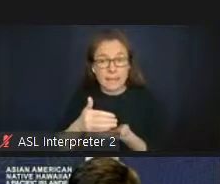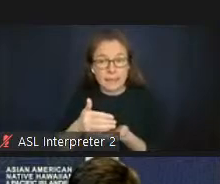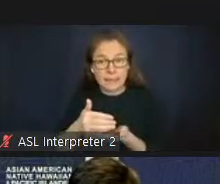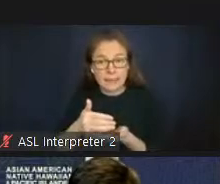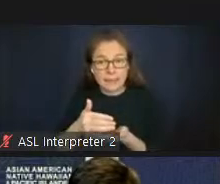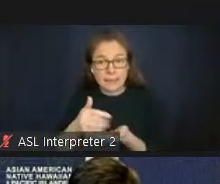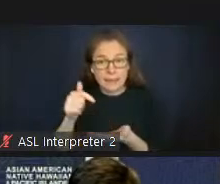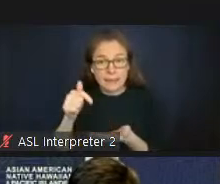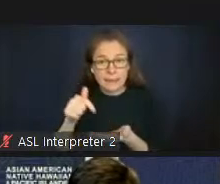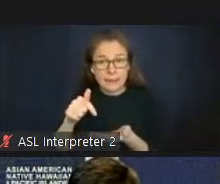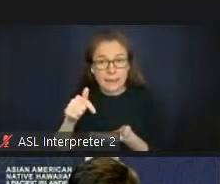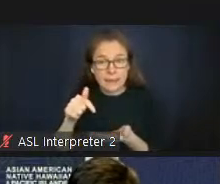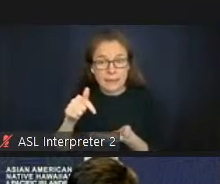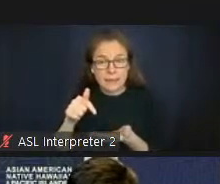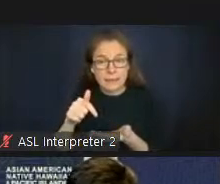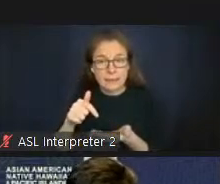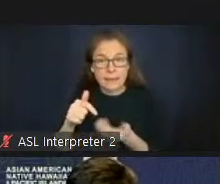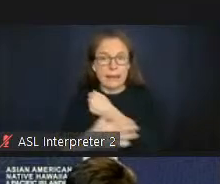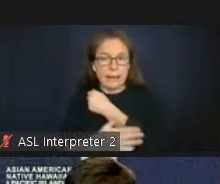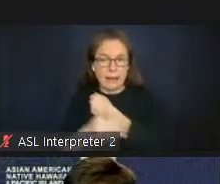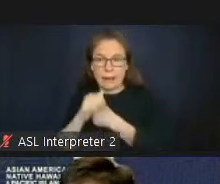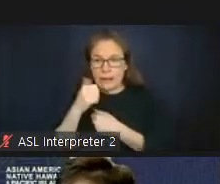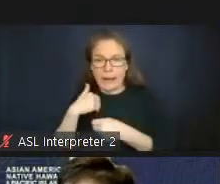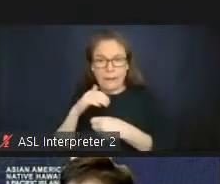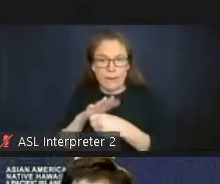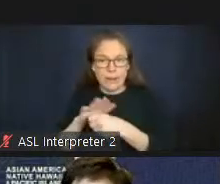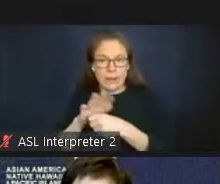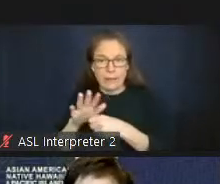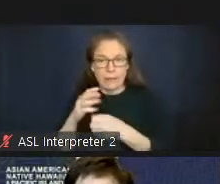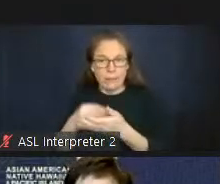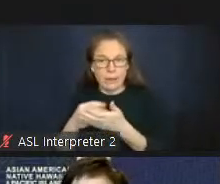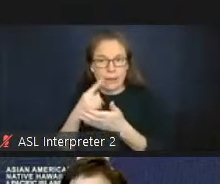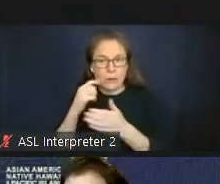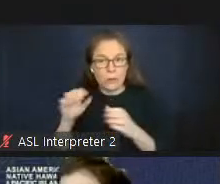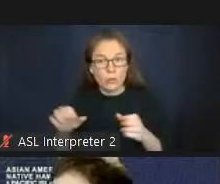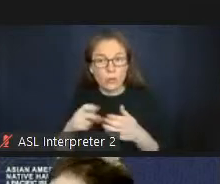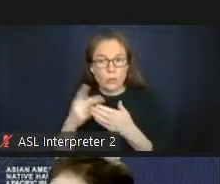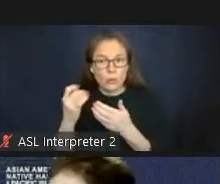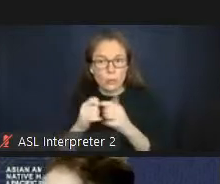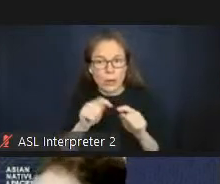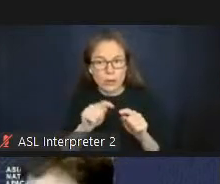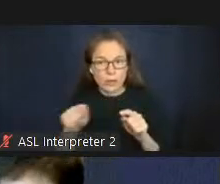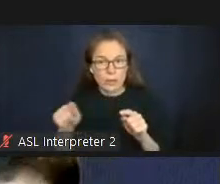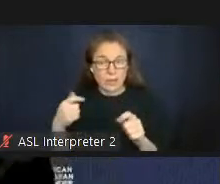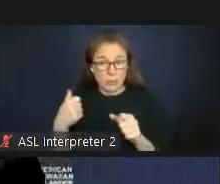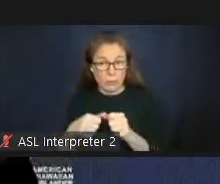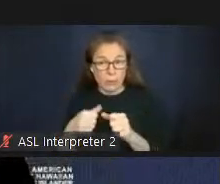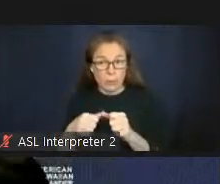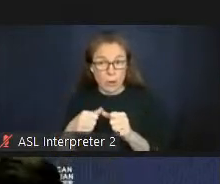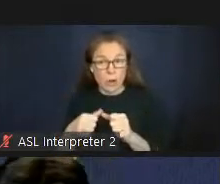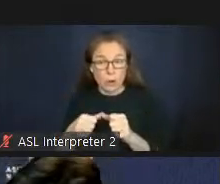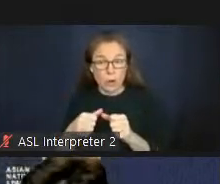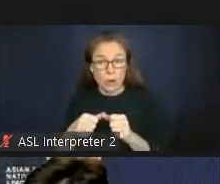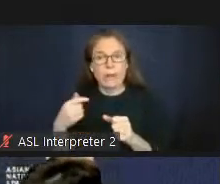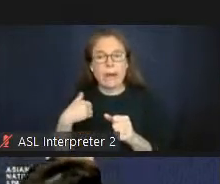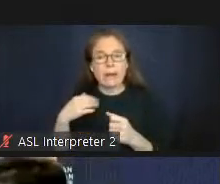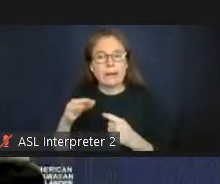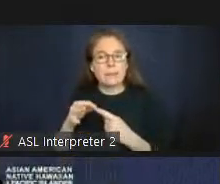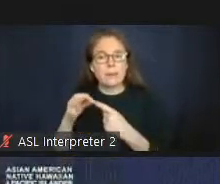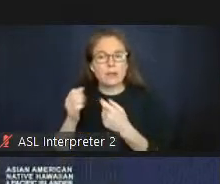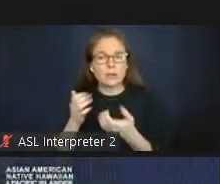county didn't have enough money to do the projects that were necessary, and so there was a special service district that